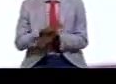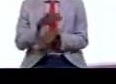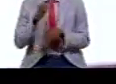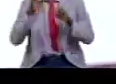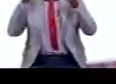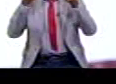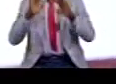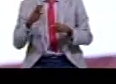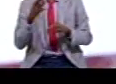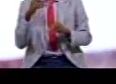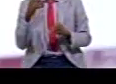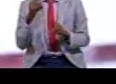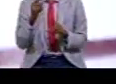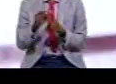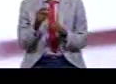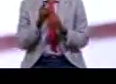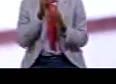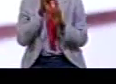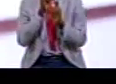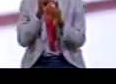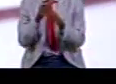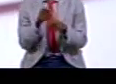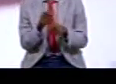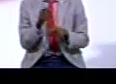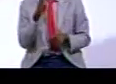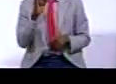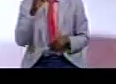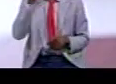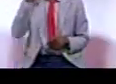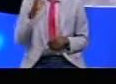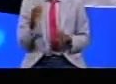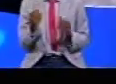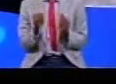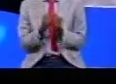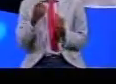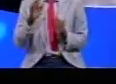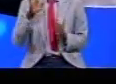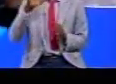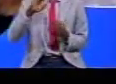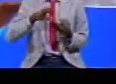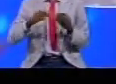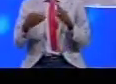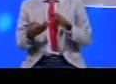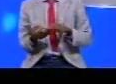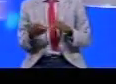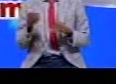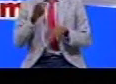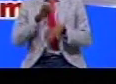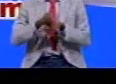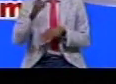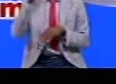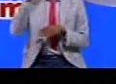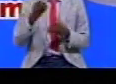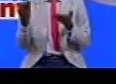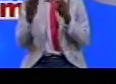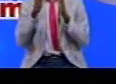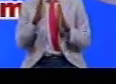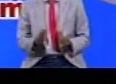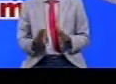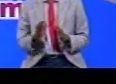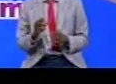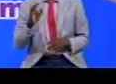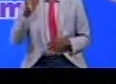word, gifted by heaven, with a fivefold ministry, God's servant, Pastor Dr. W.F.